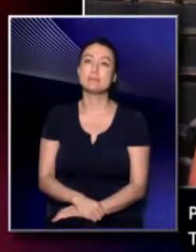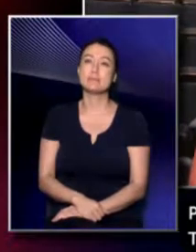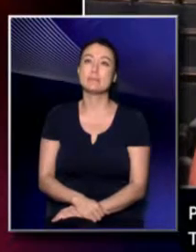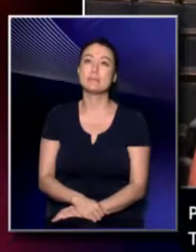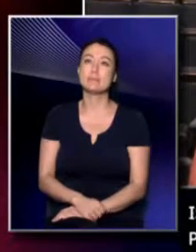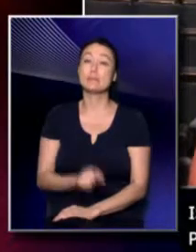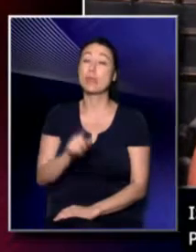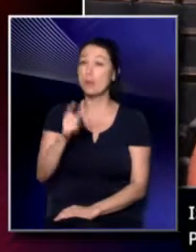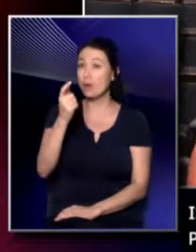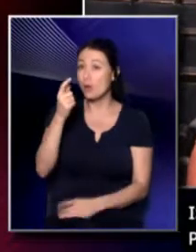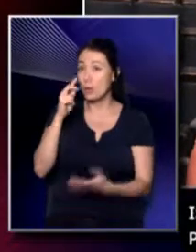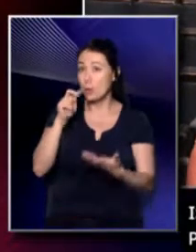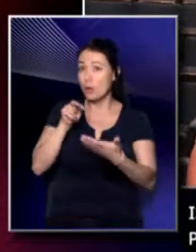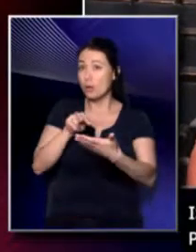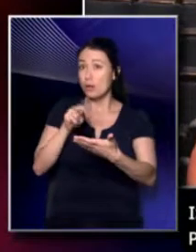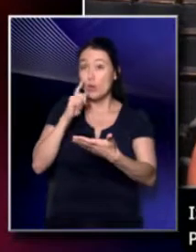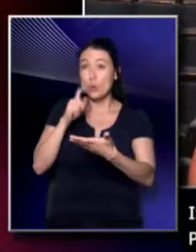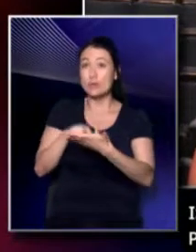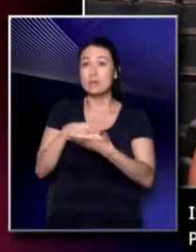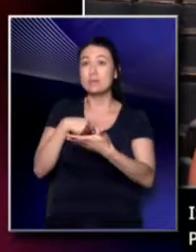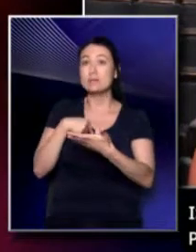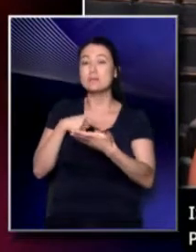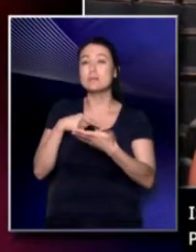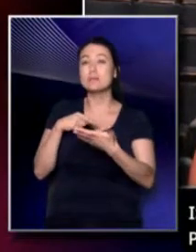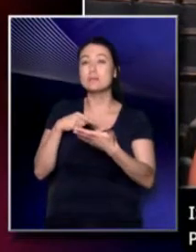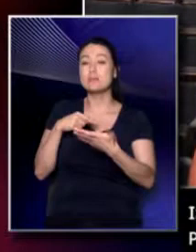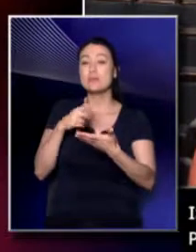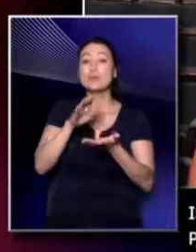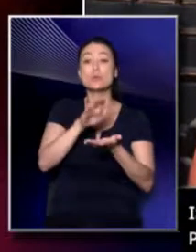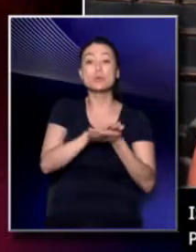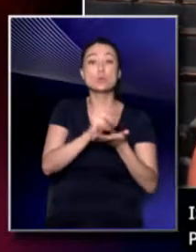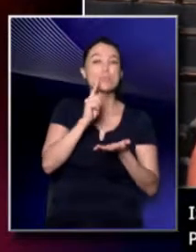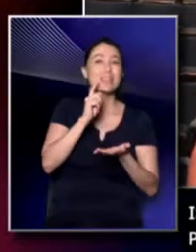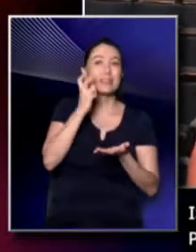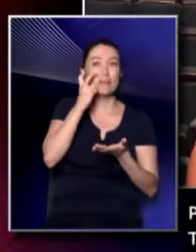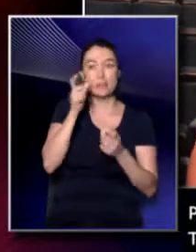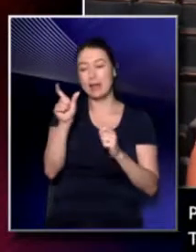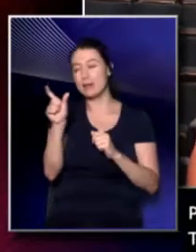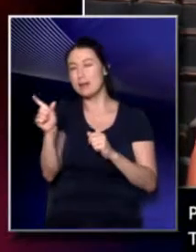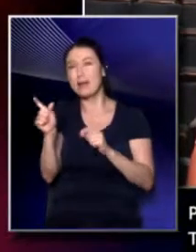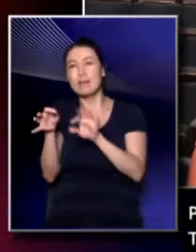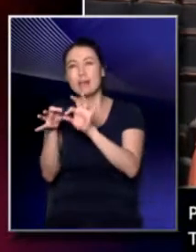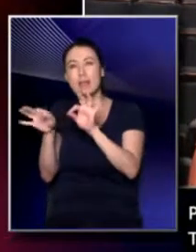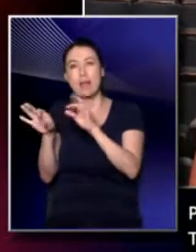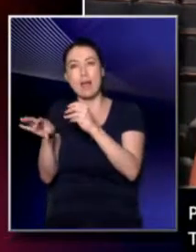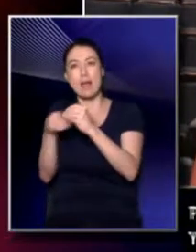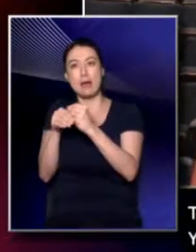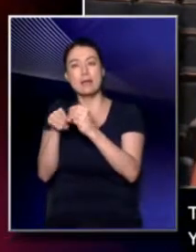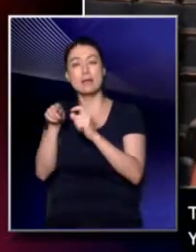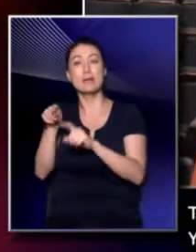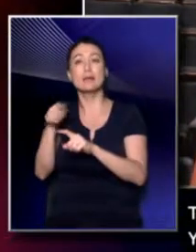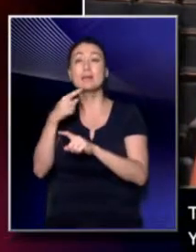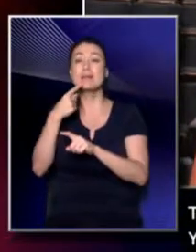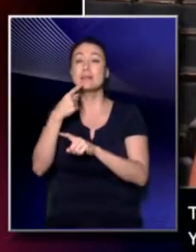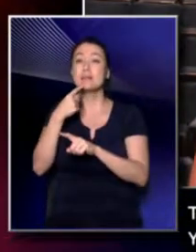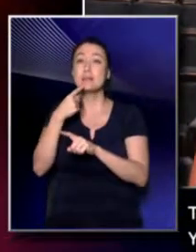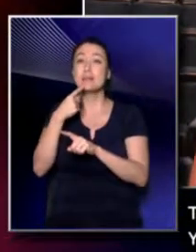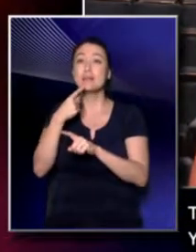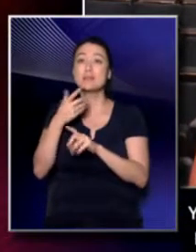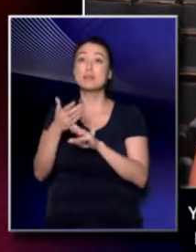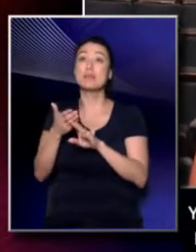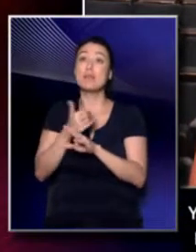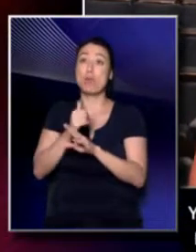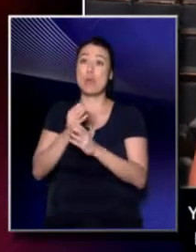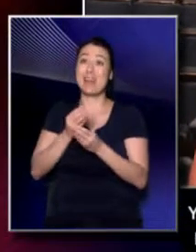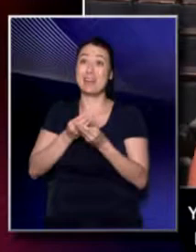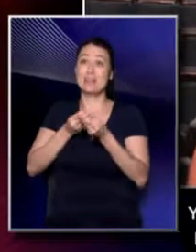You'll note that there's a footnote next to the Schools for the Deaf and the Blind Fund. And the note basically says, before any